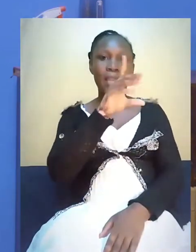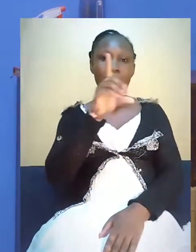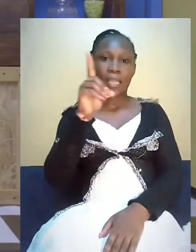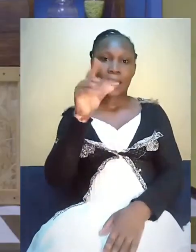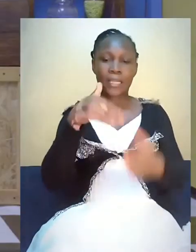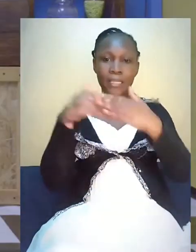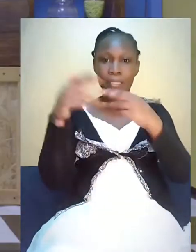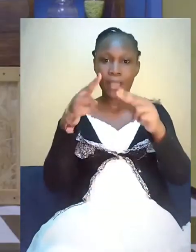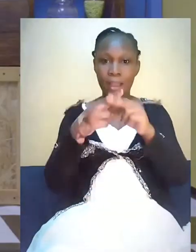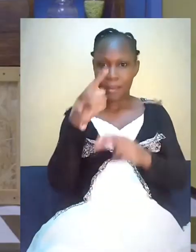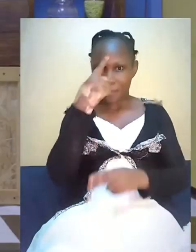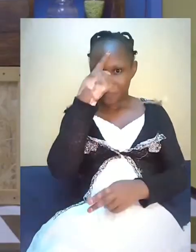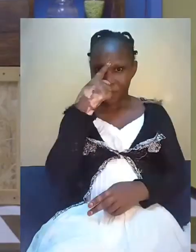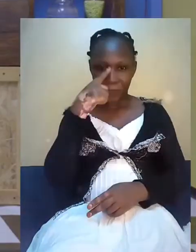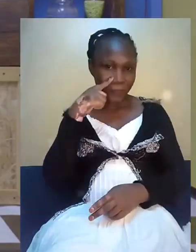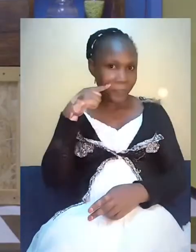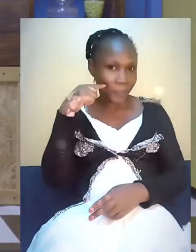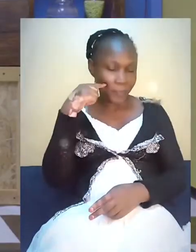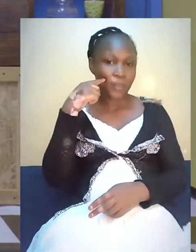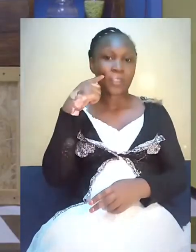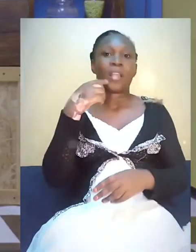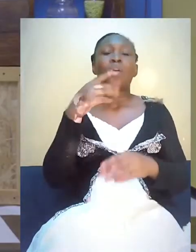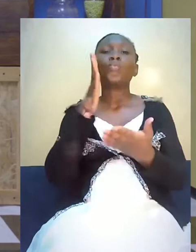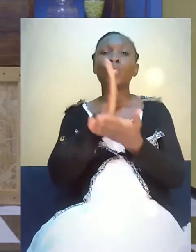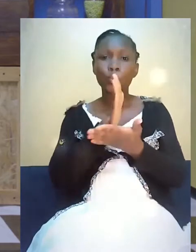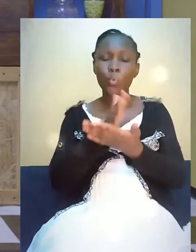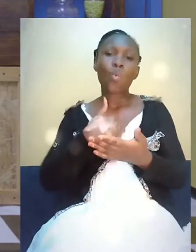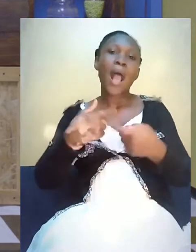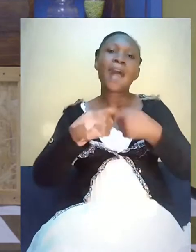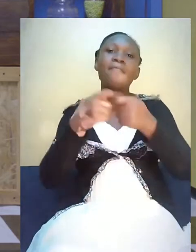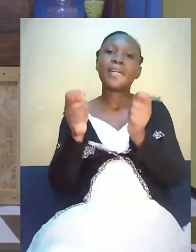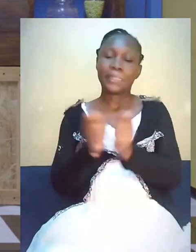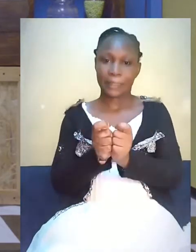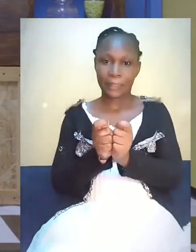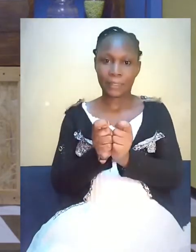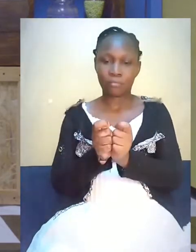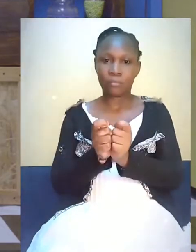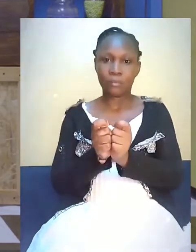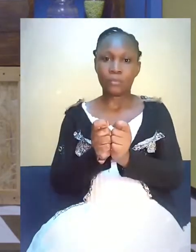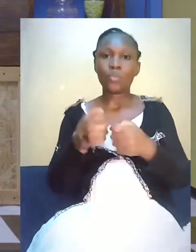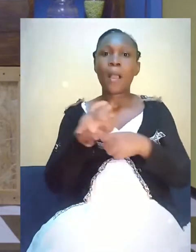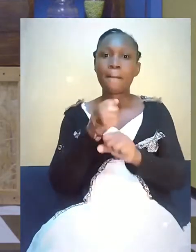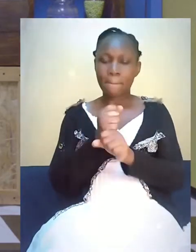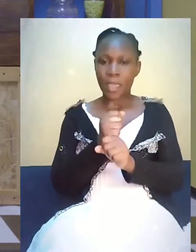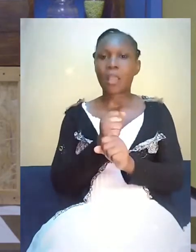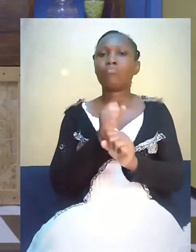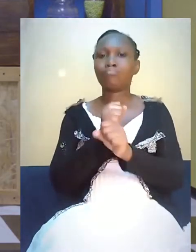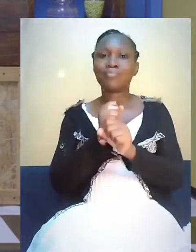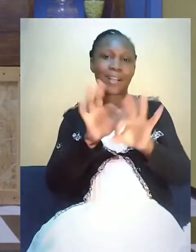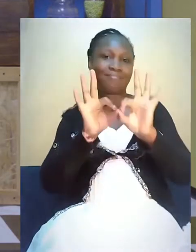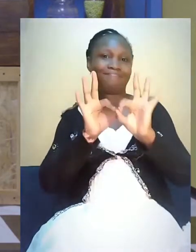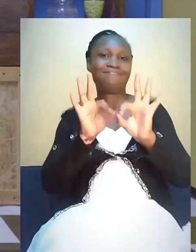Id. I have makeup artists. Ideally, we have a team that we're going to bring this particular show to you,